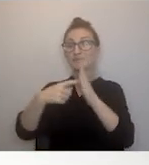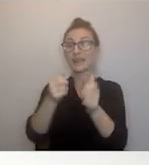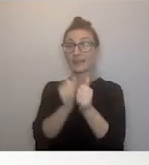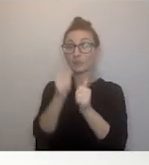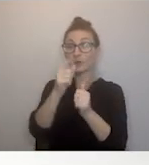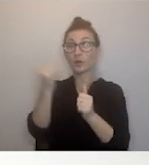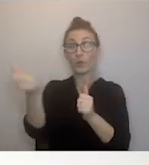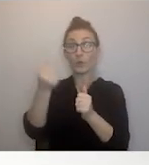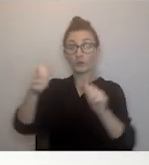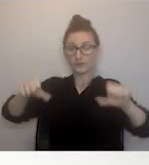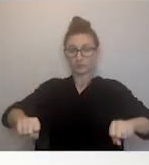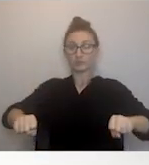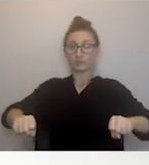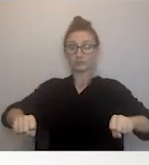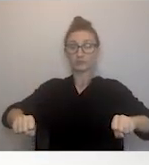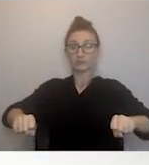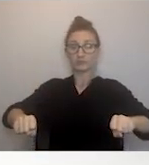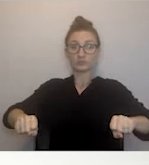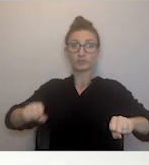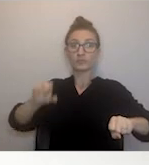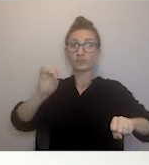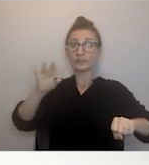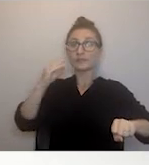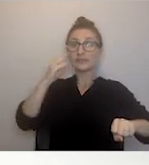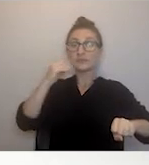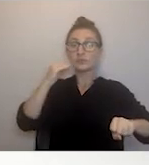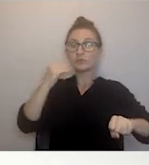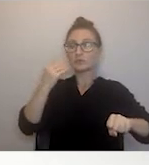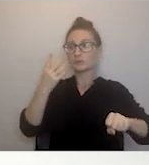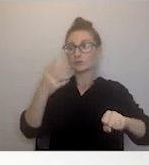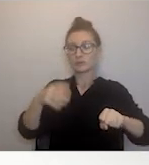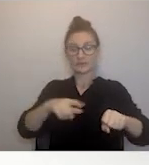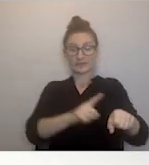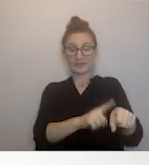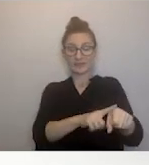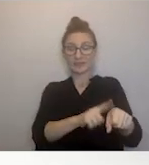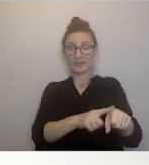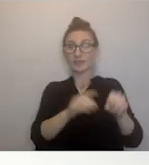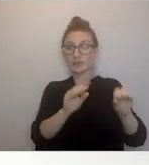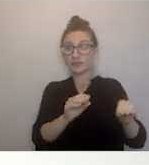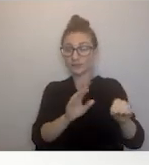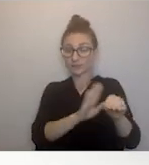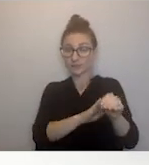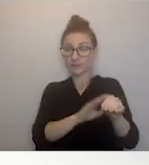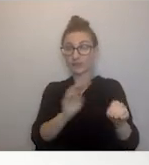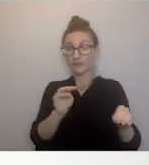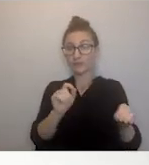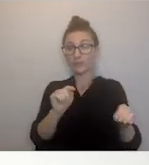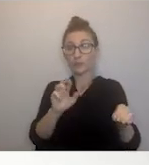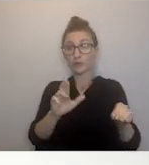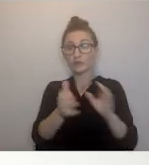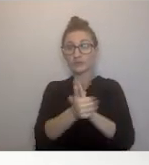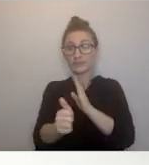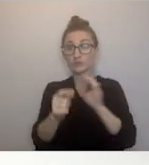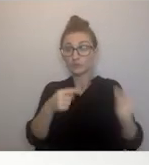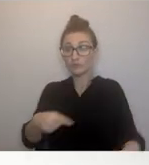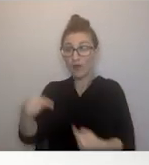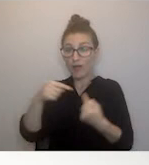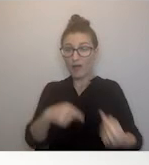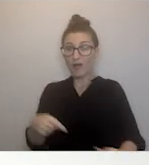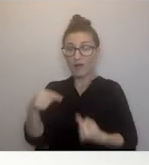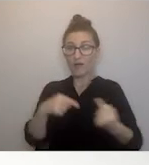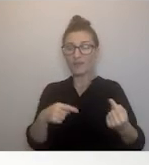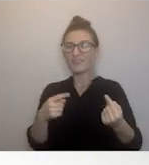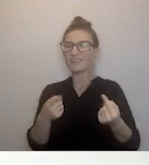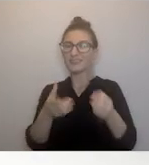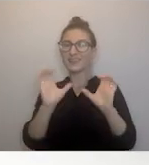tactile, like everyone holding the same object, for students that have challenges with those, gross or fine motor skills, the teacher can